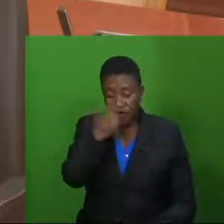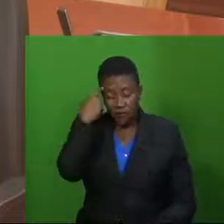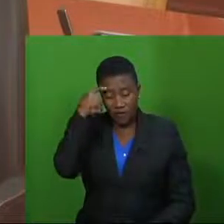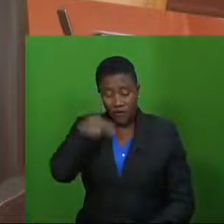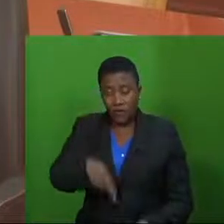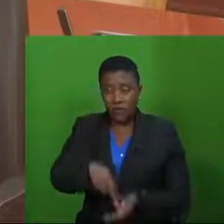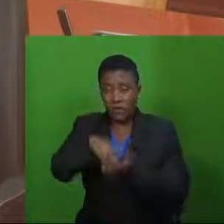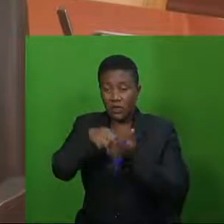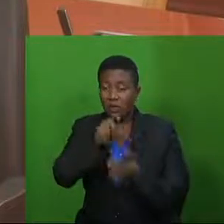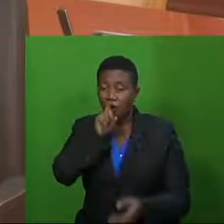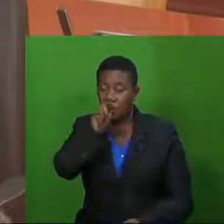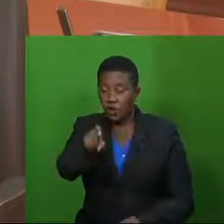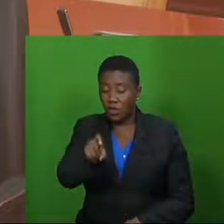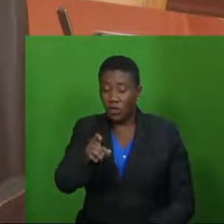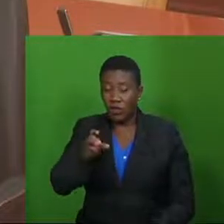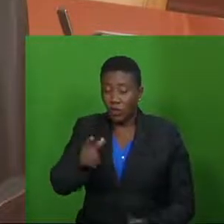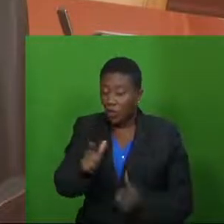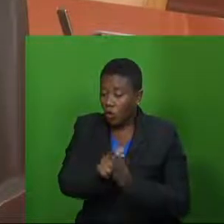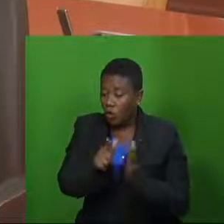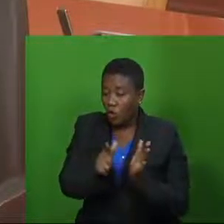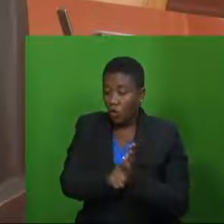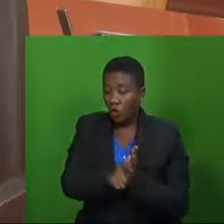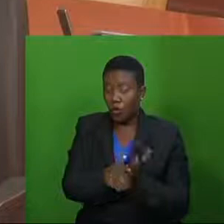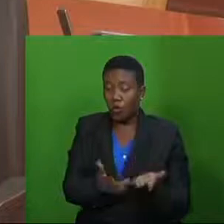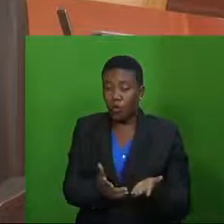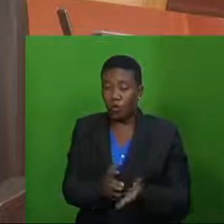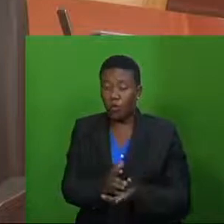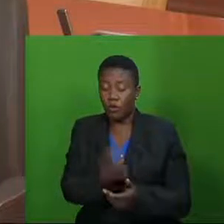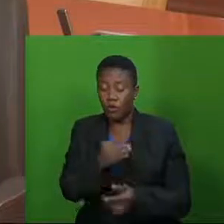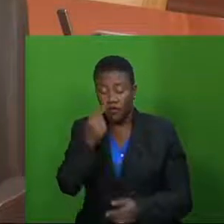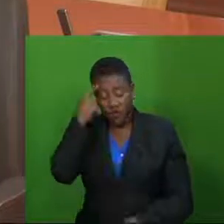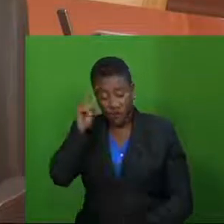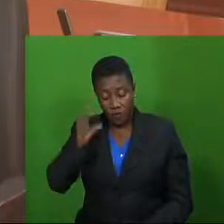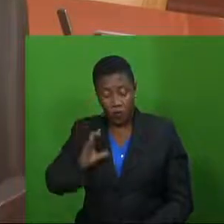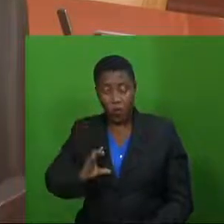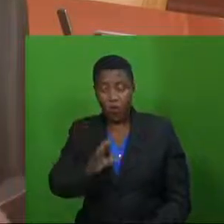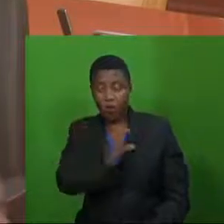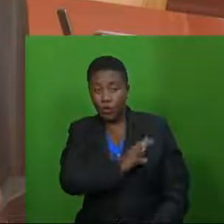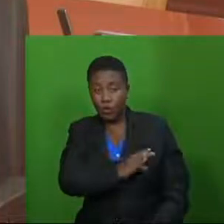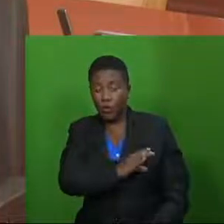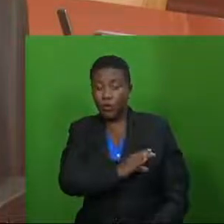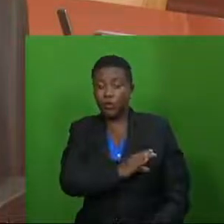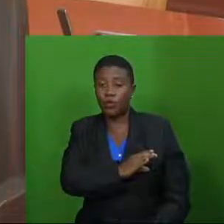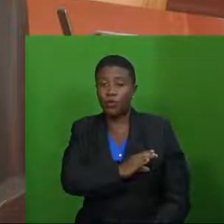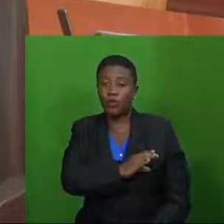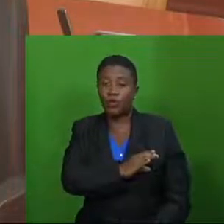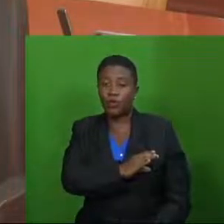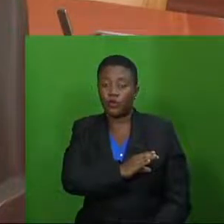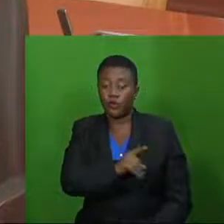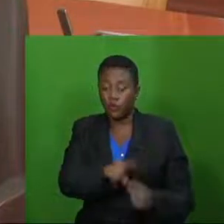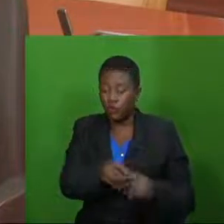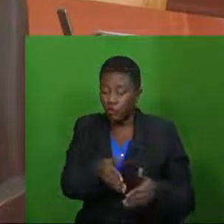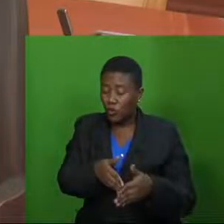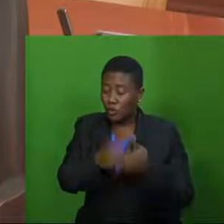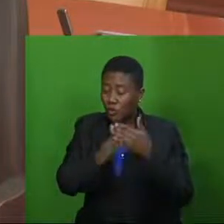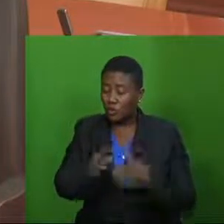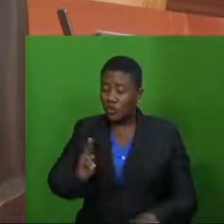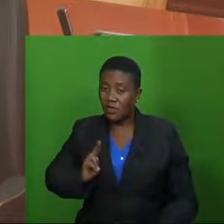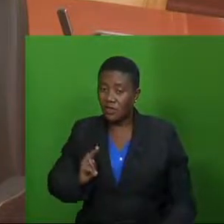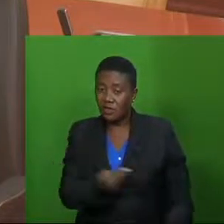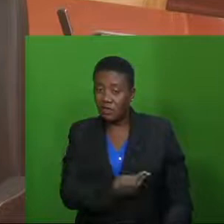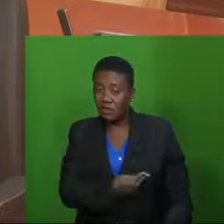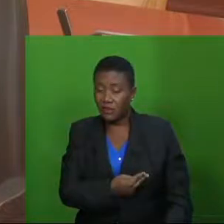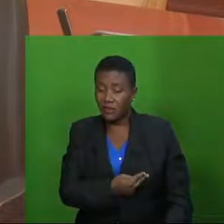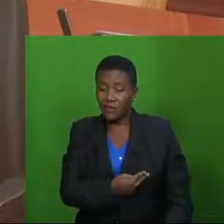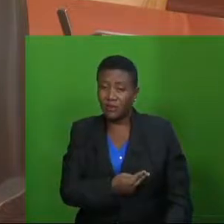the House. In order for the committee, as I indicated in the morning, to lead us